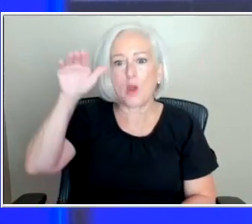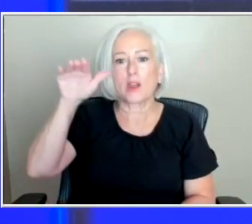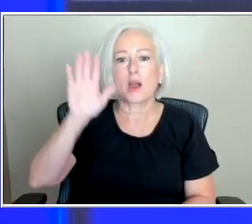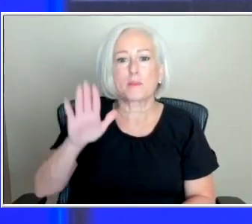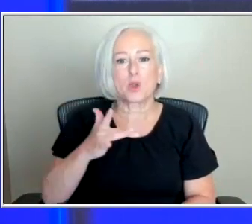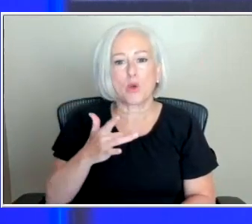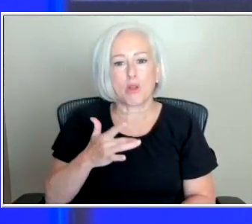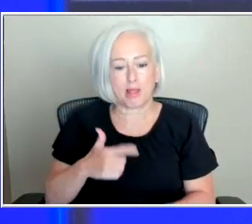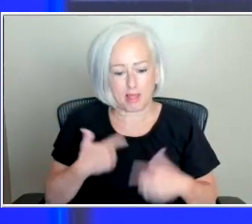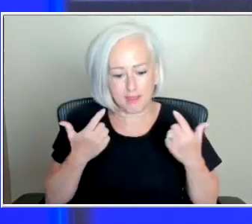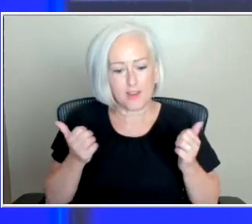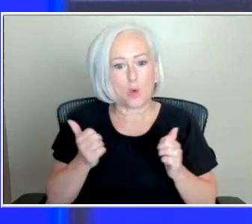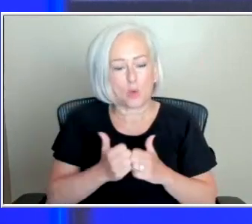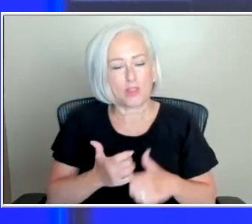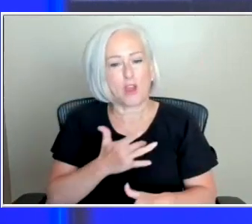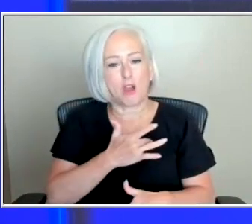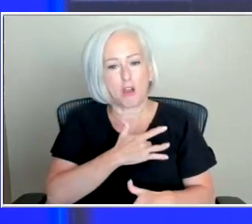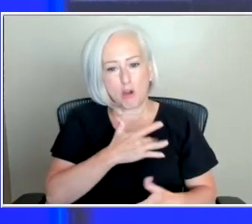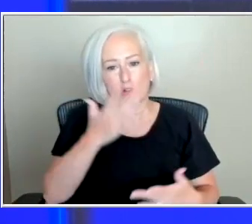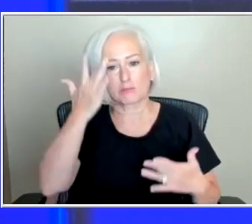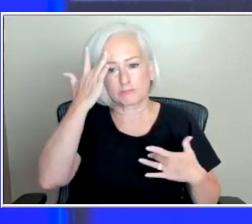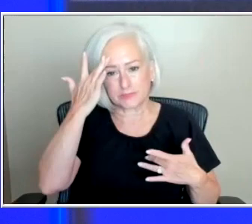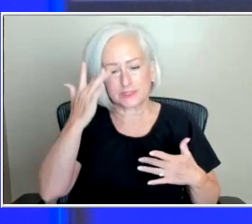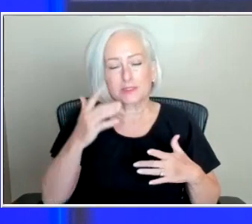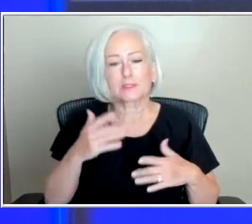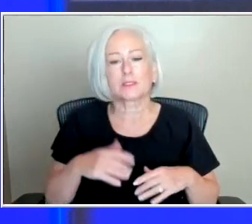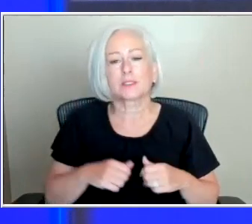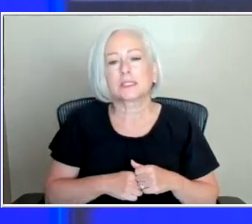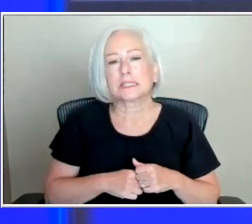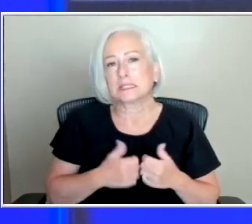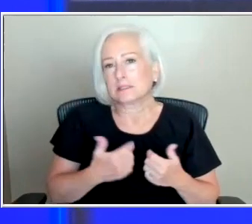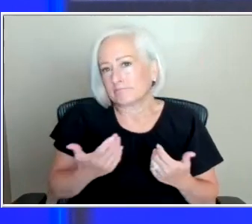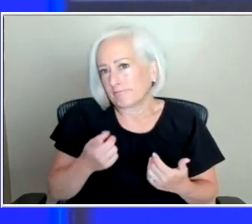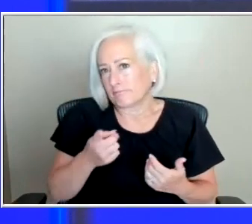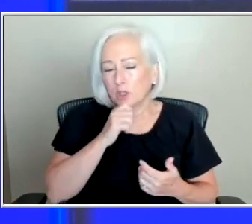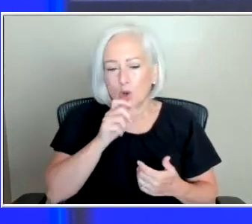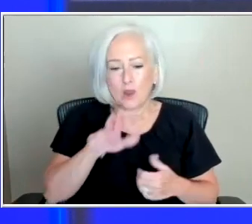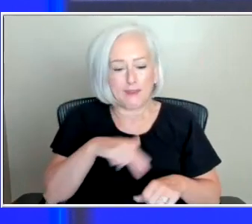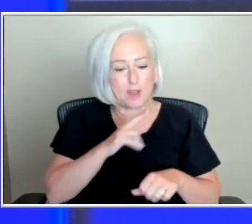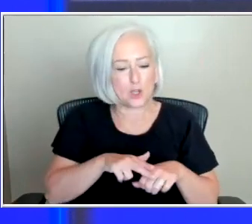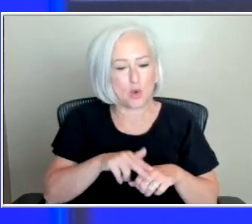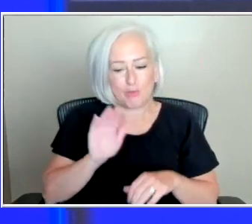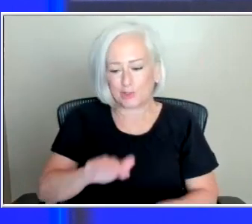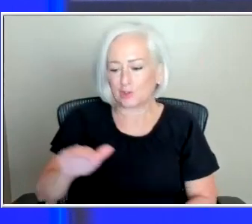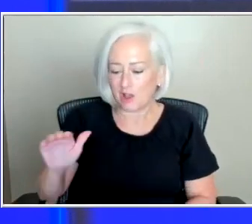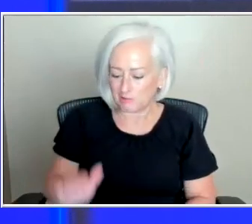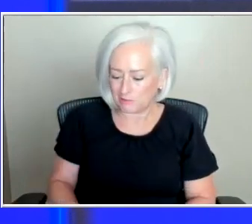issue. And you don't really have the normal childhood of just